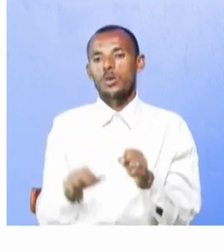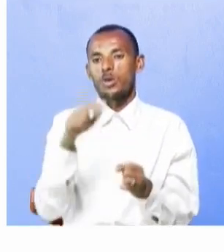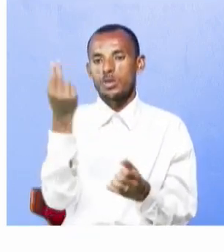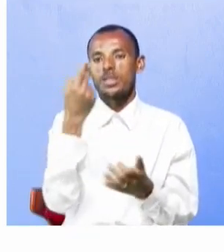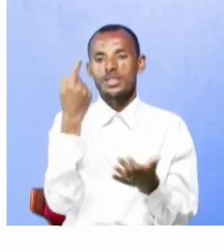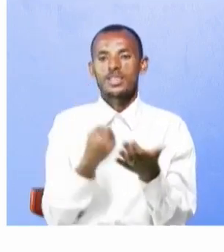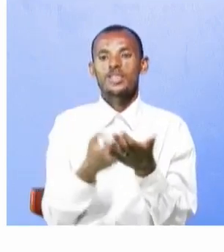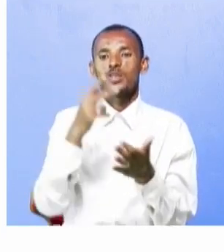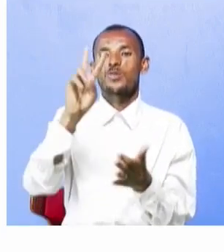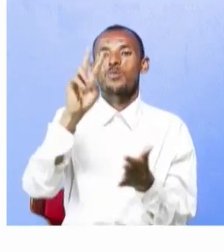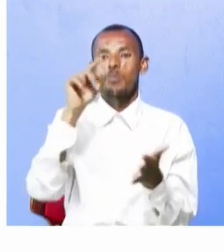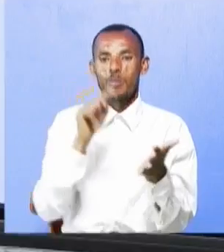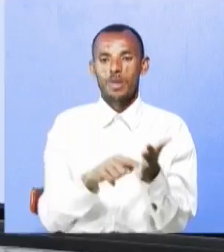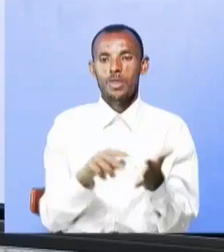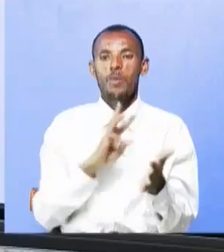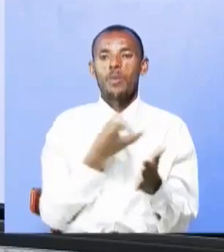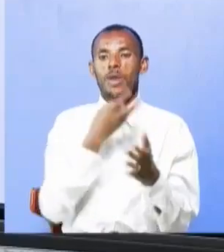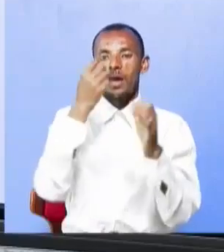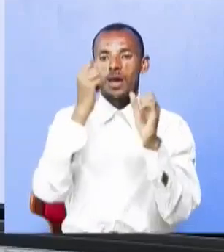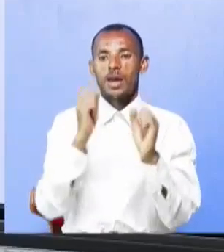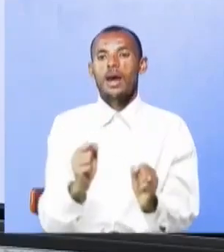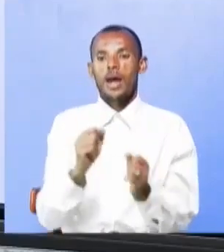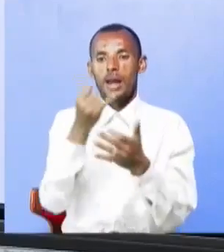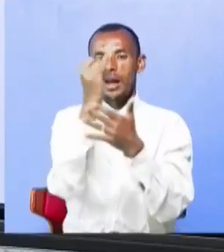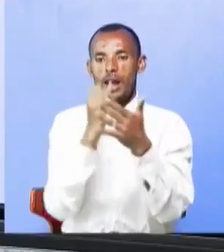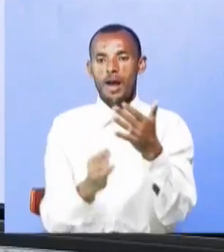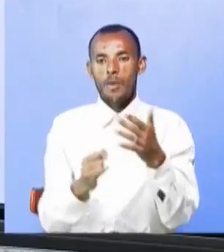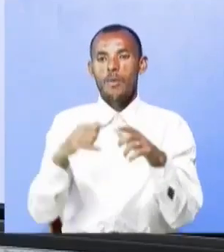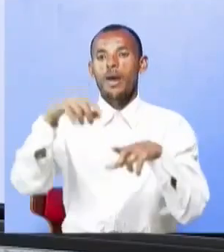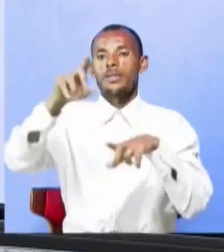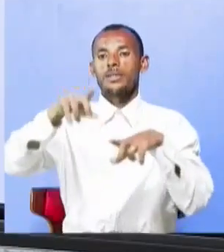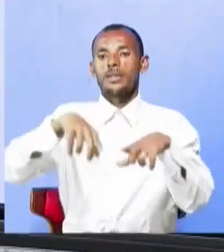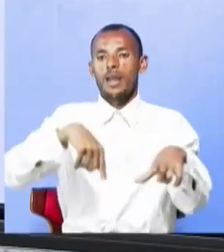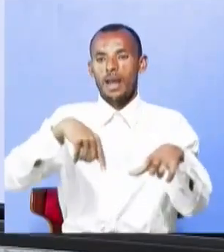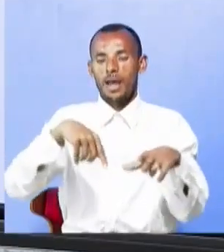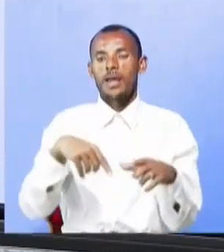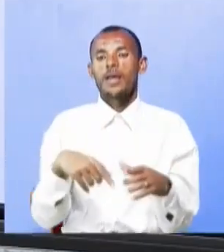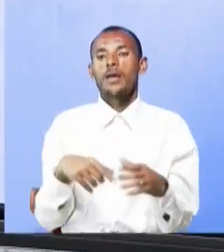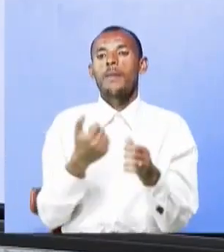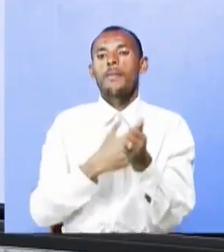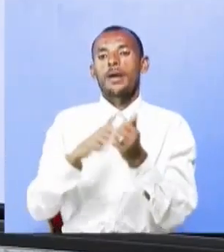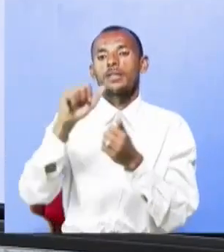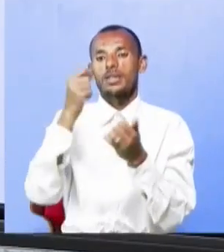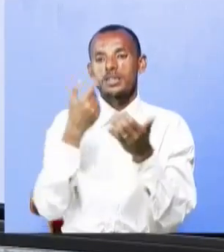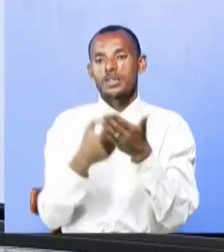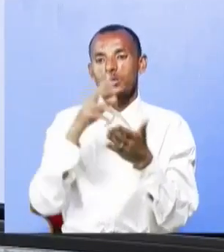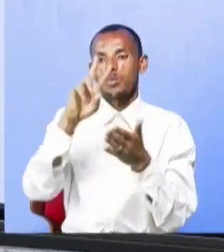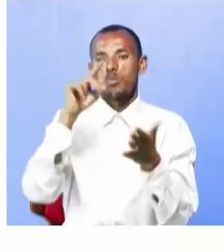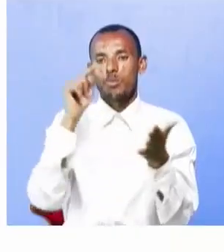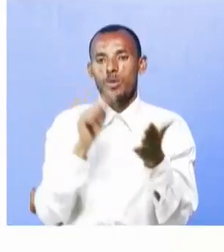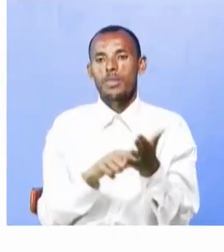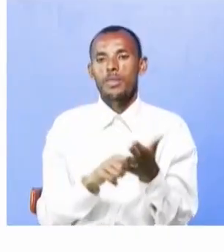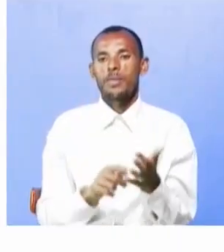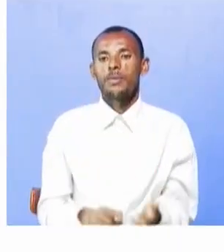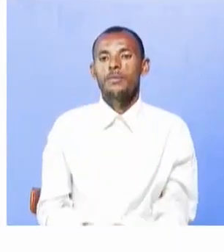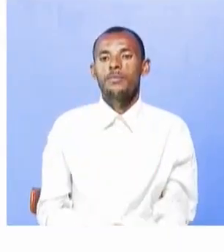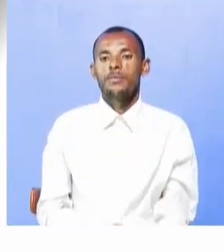2 points, we can construct a straight line passing through these 2 points, right?